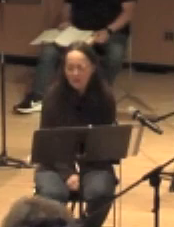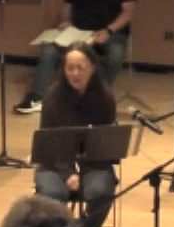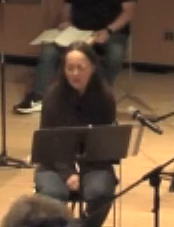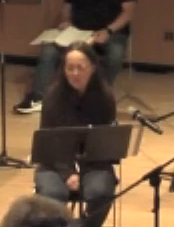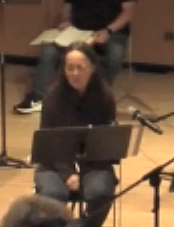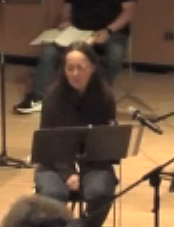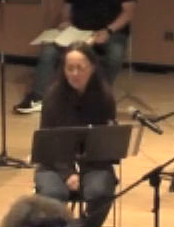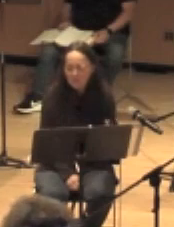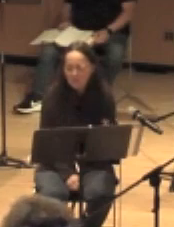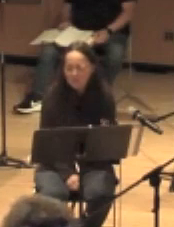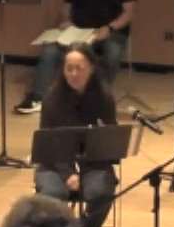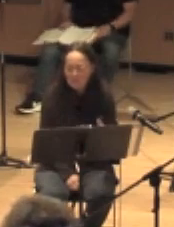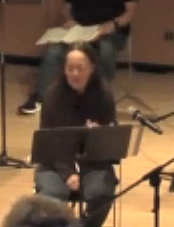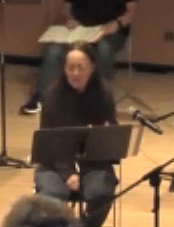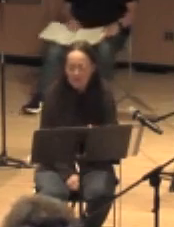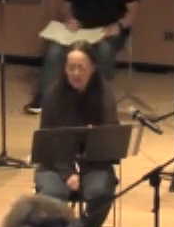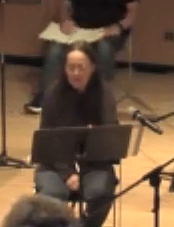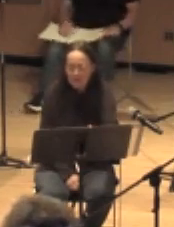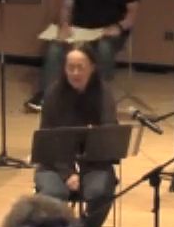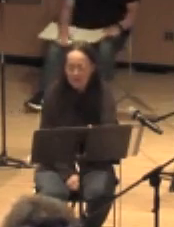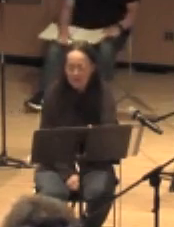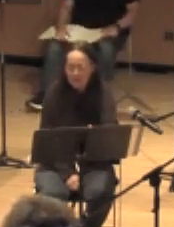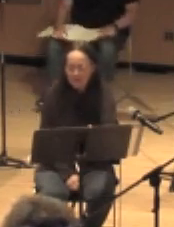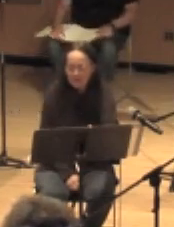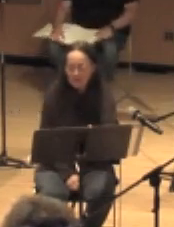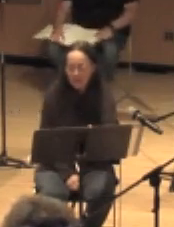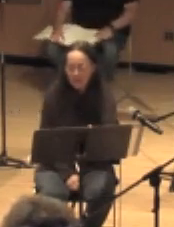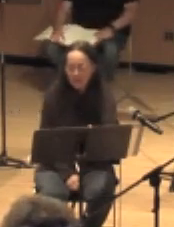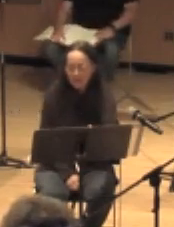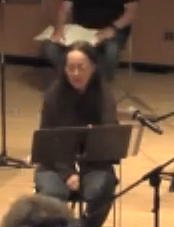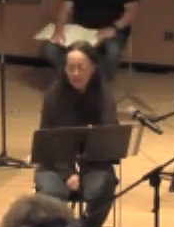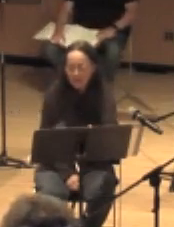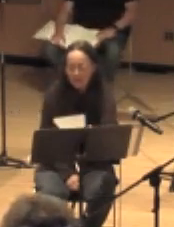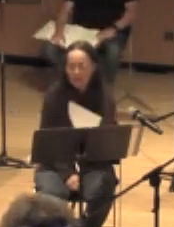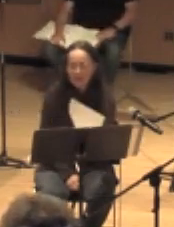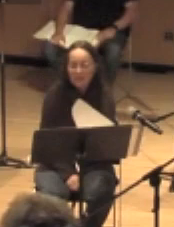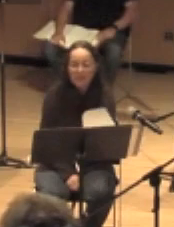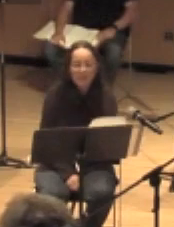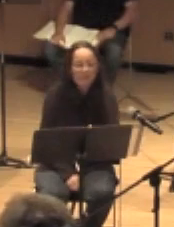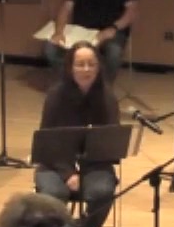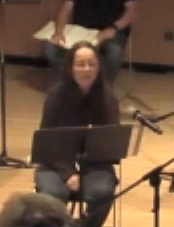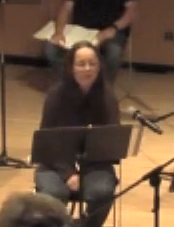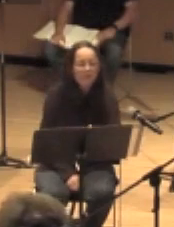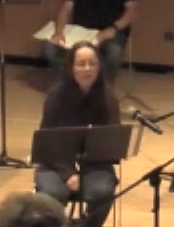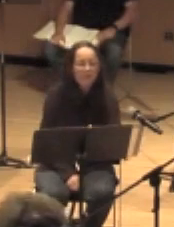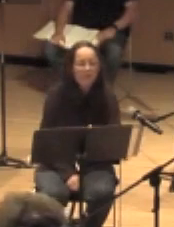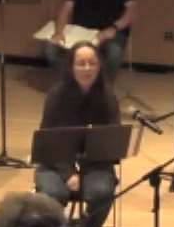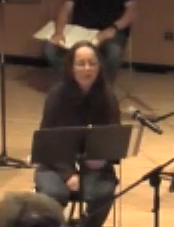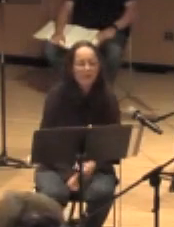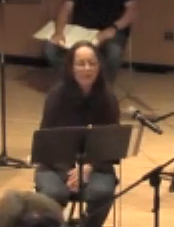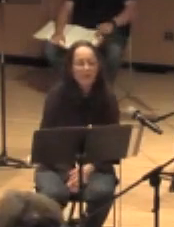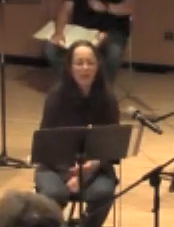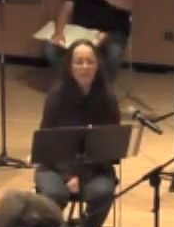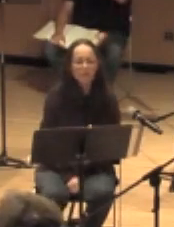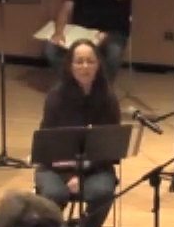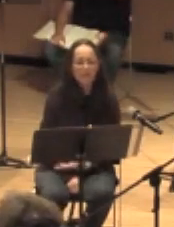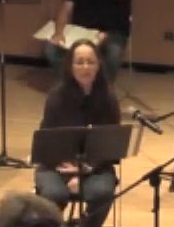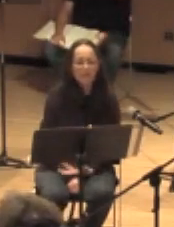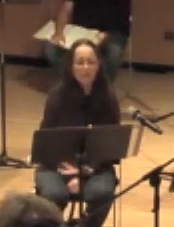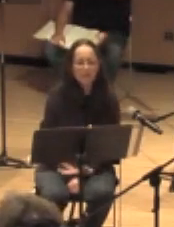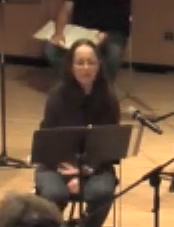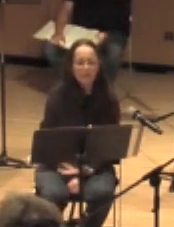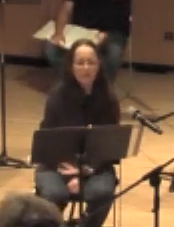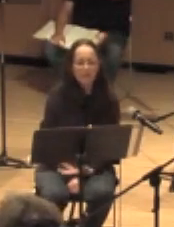how much she's taking in yeah if she can hear yeah you